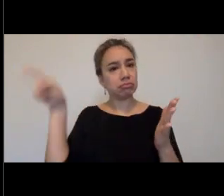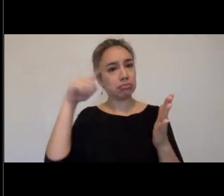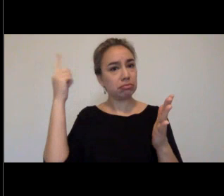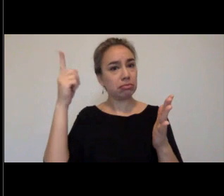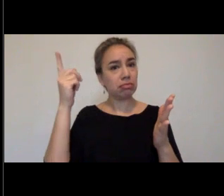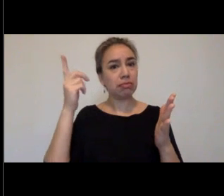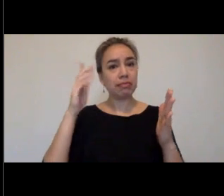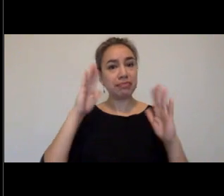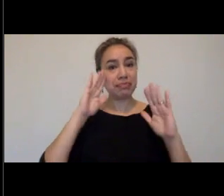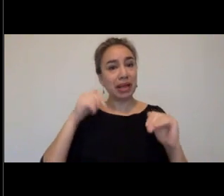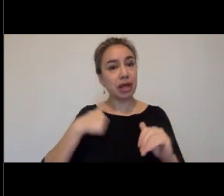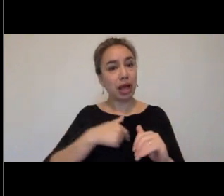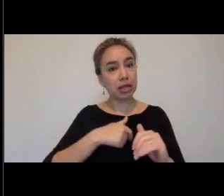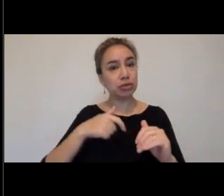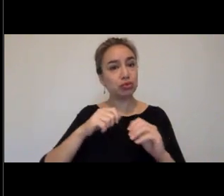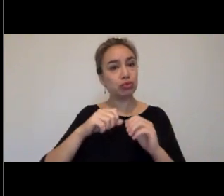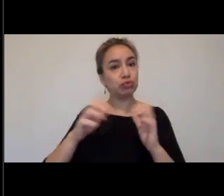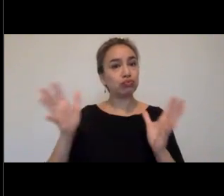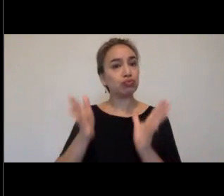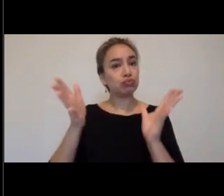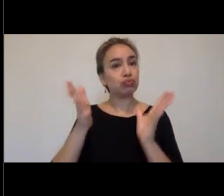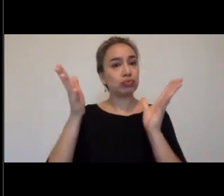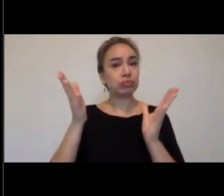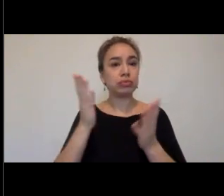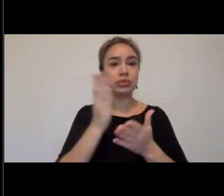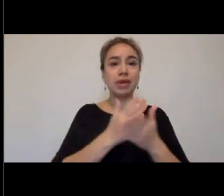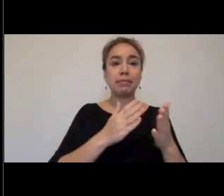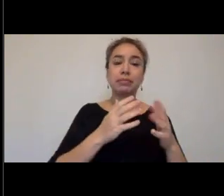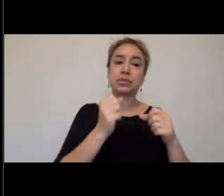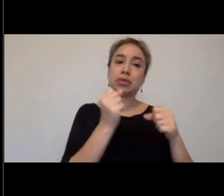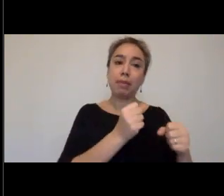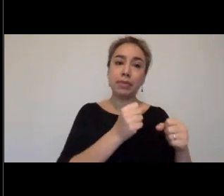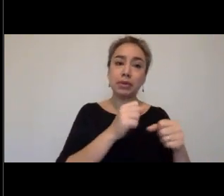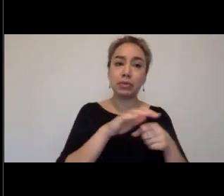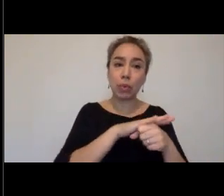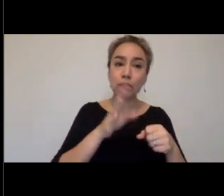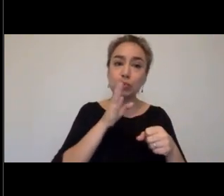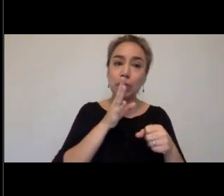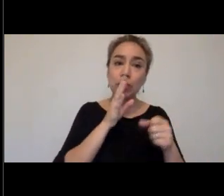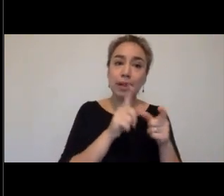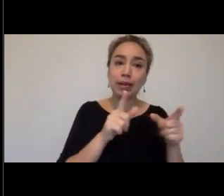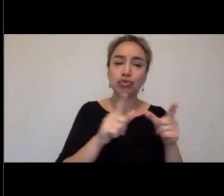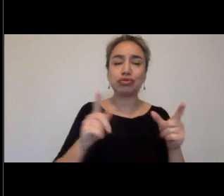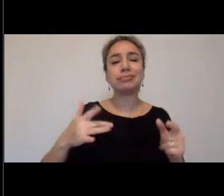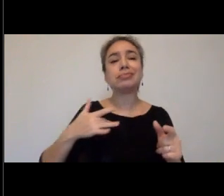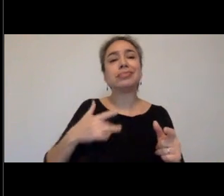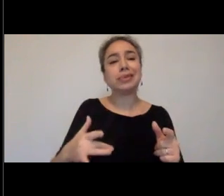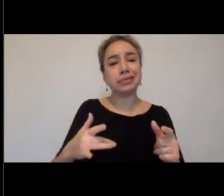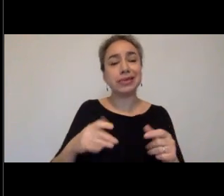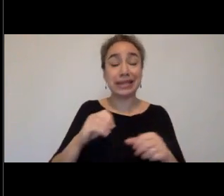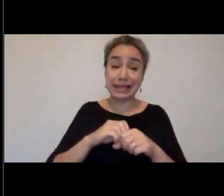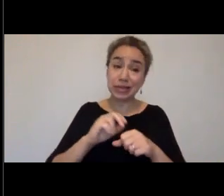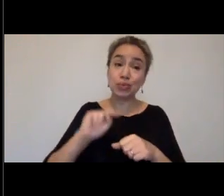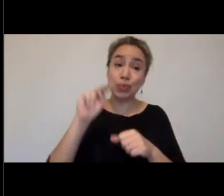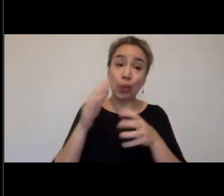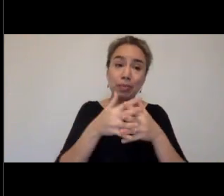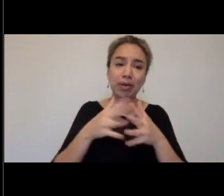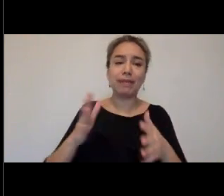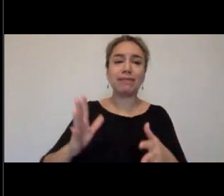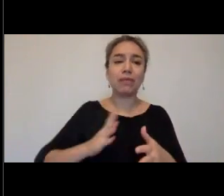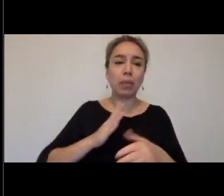some sort of standardized variety of the dominant local spoken language, usually formal academic English in North America. And we